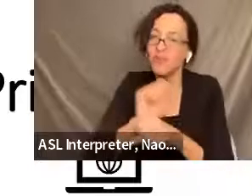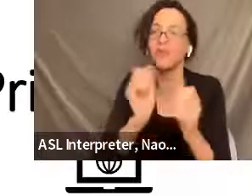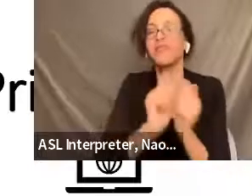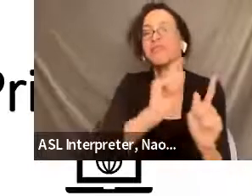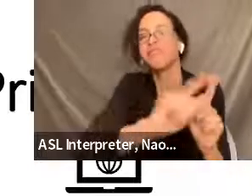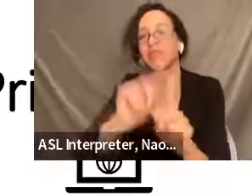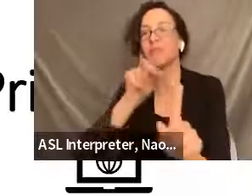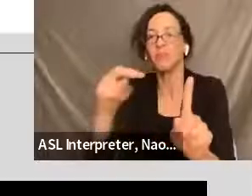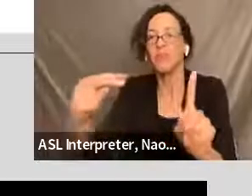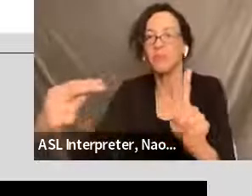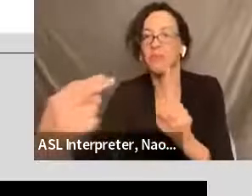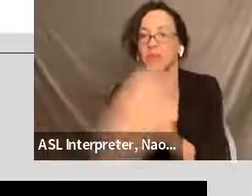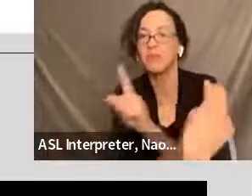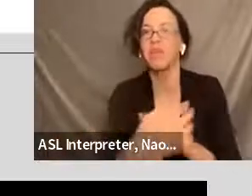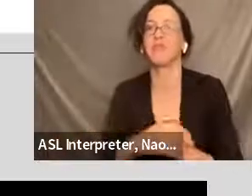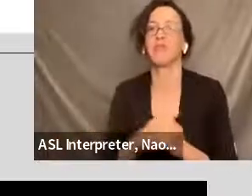please.